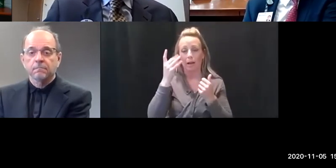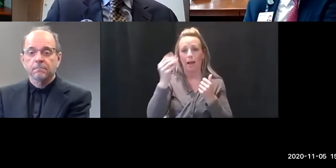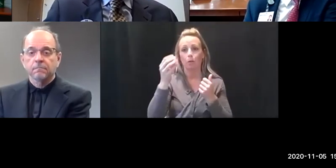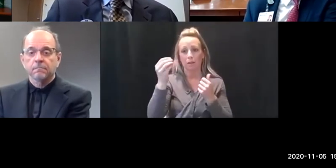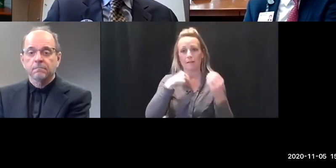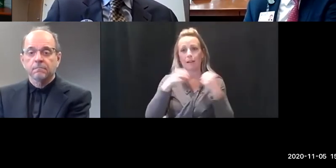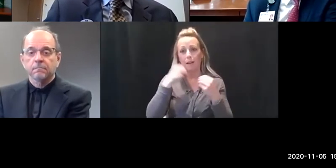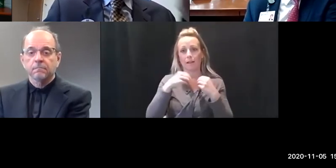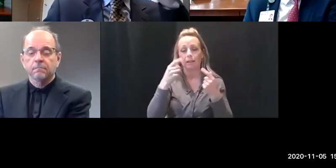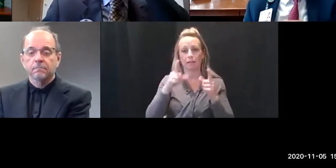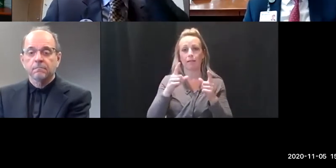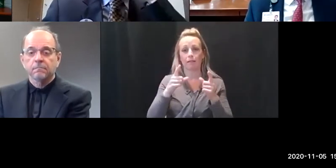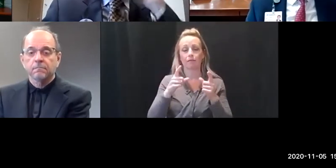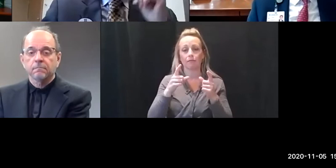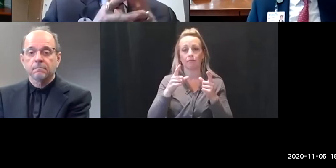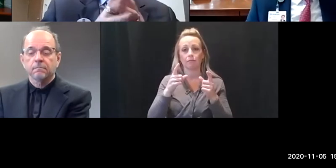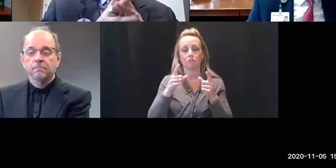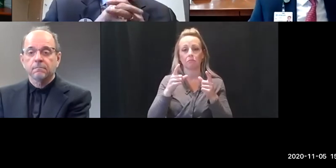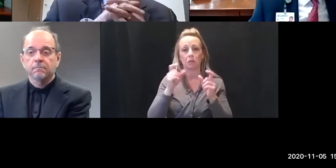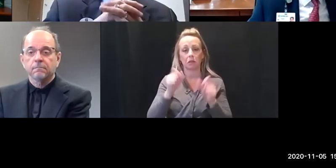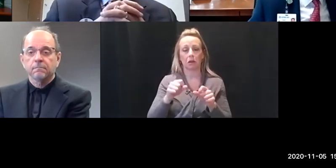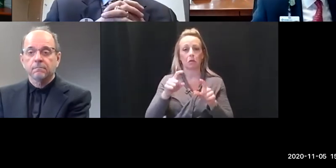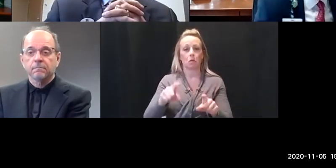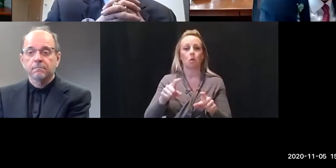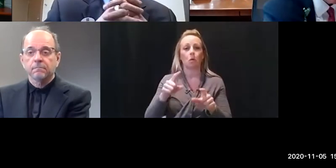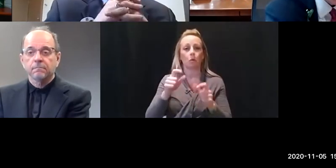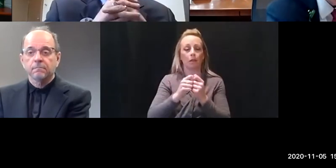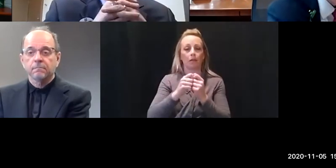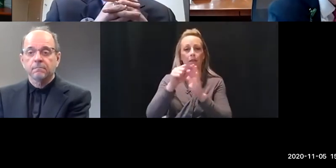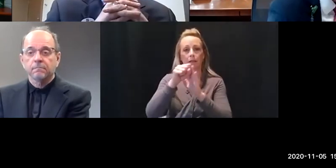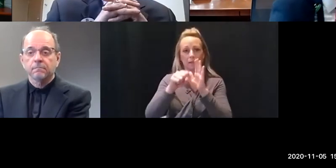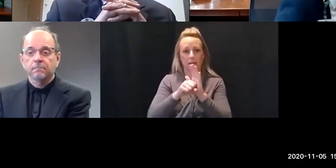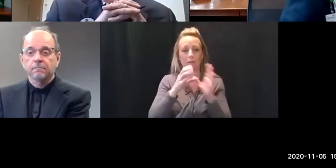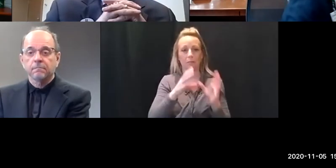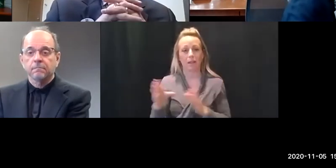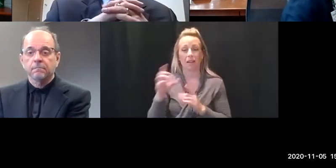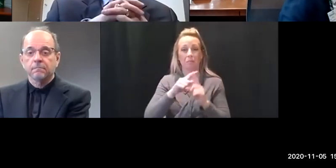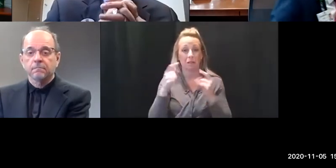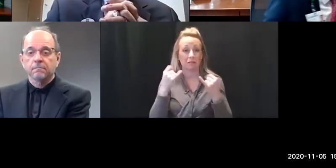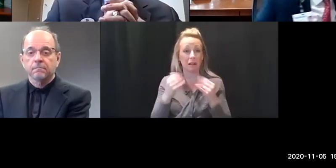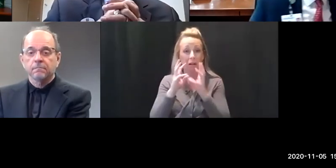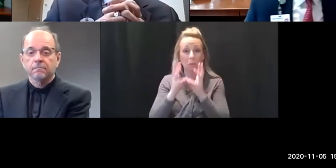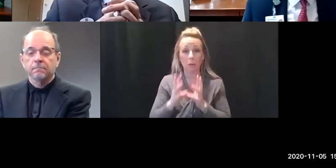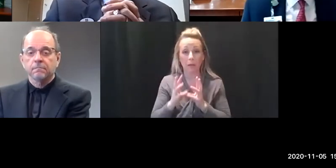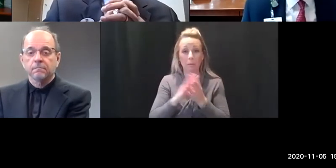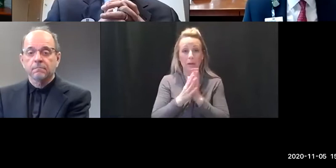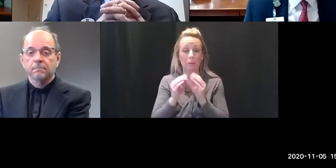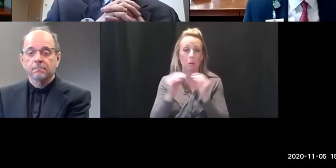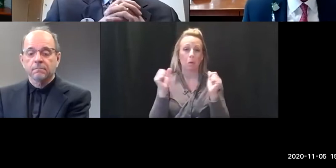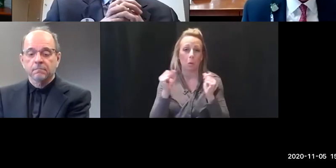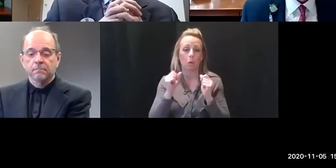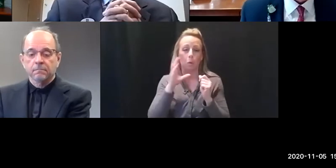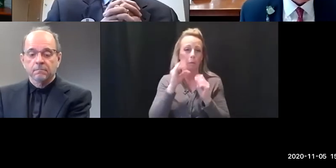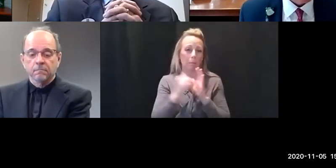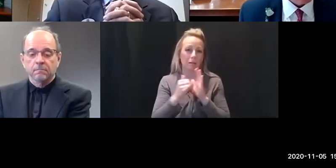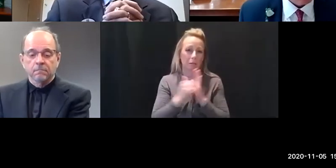state's plan. Some establishments are getting creative as the weather is becoming colder. Rock Island County and all of